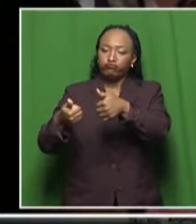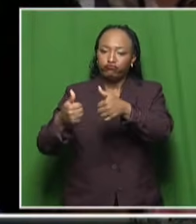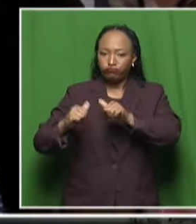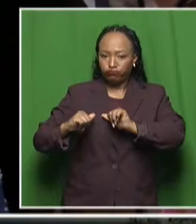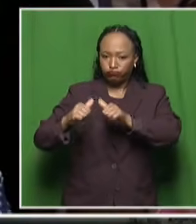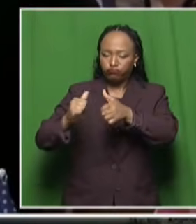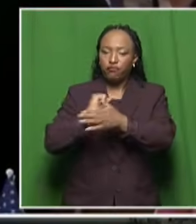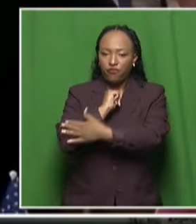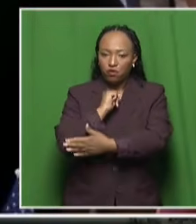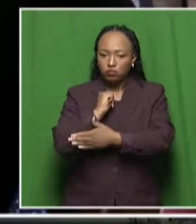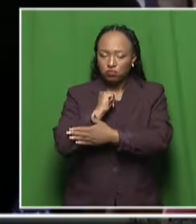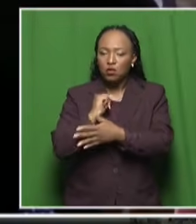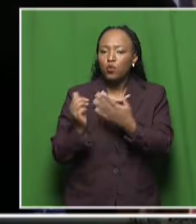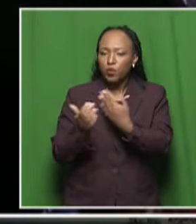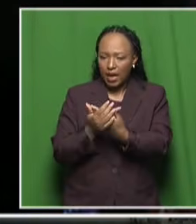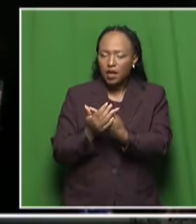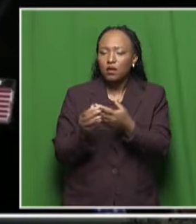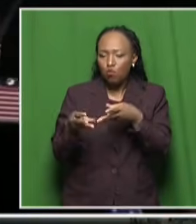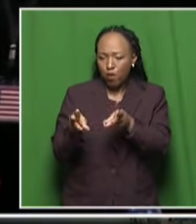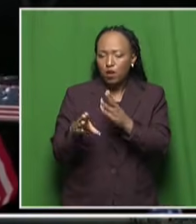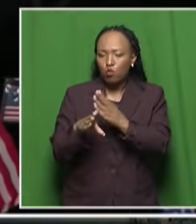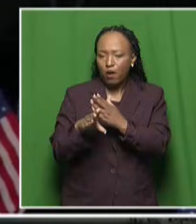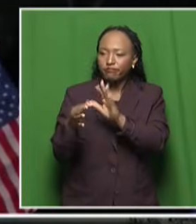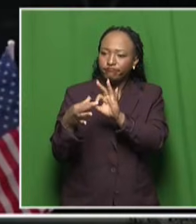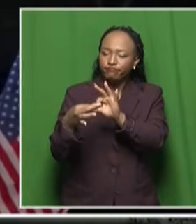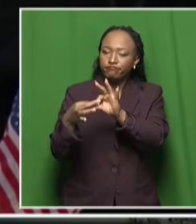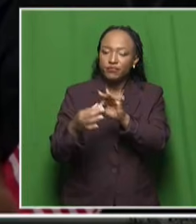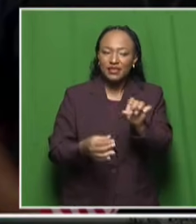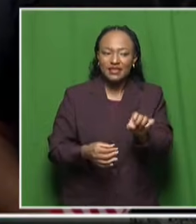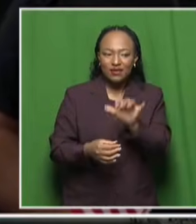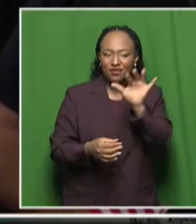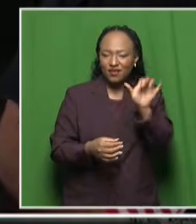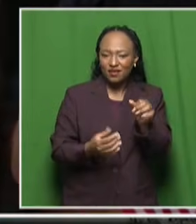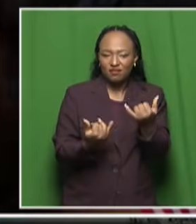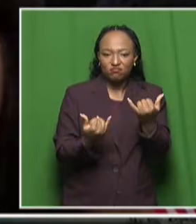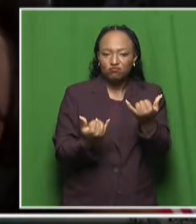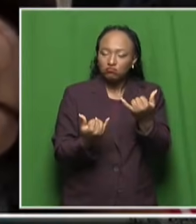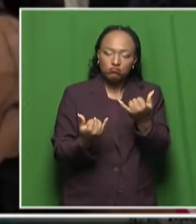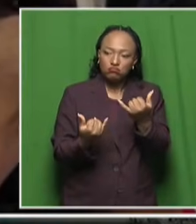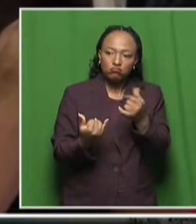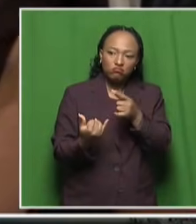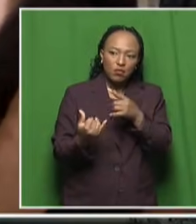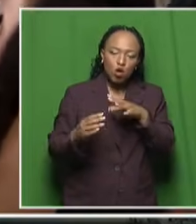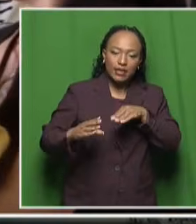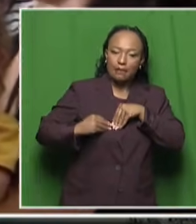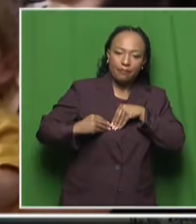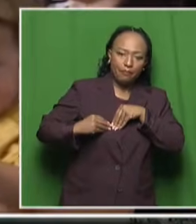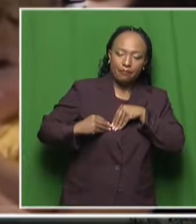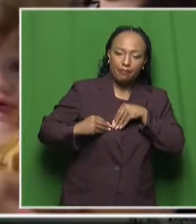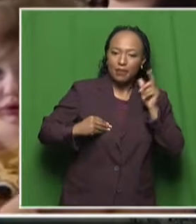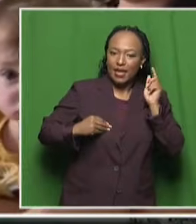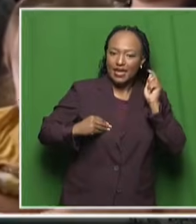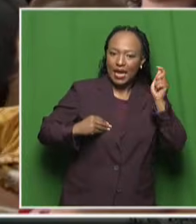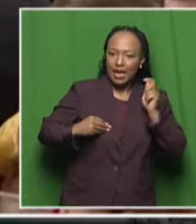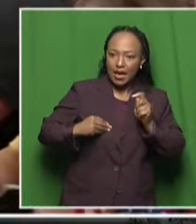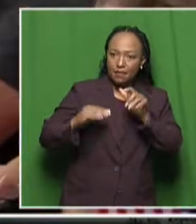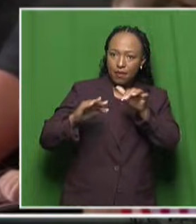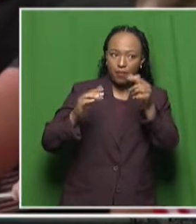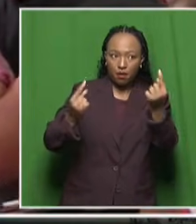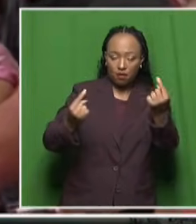out certain modalities. In this case, it seems South Africa did not acquiesce to any Kenyans coming into the